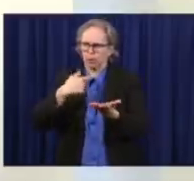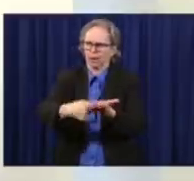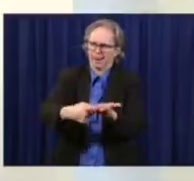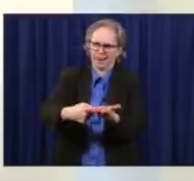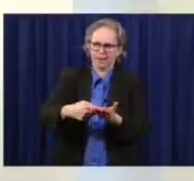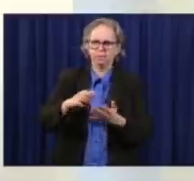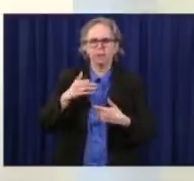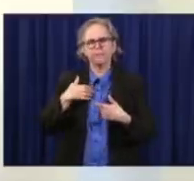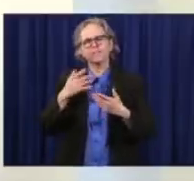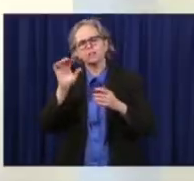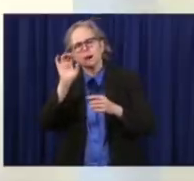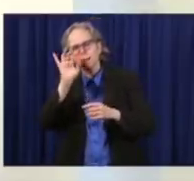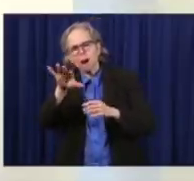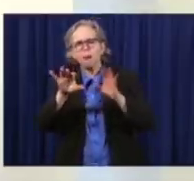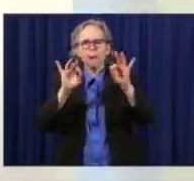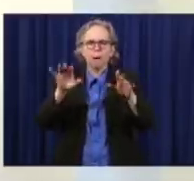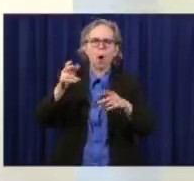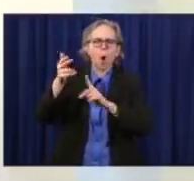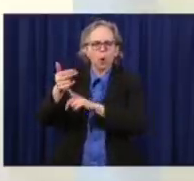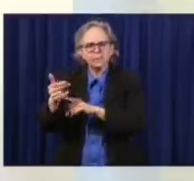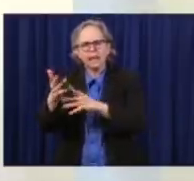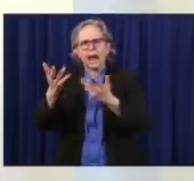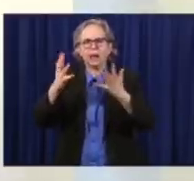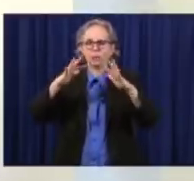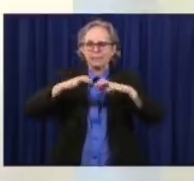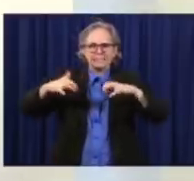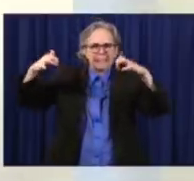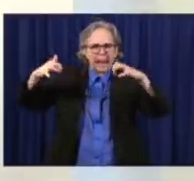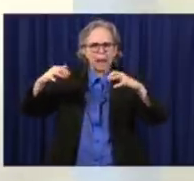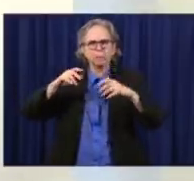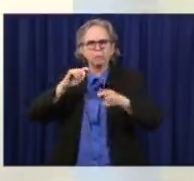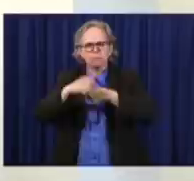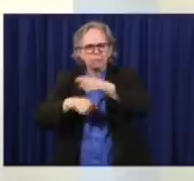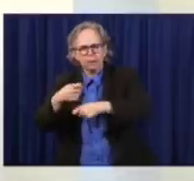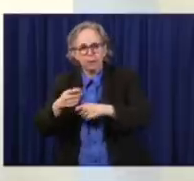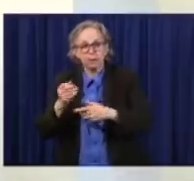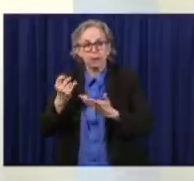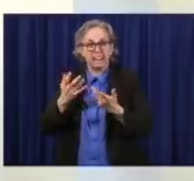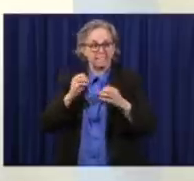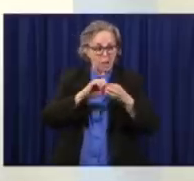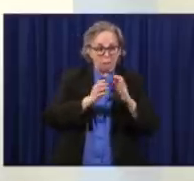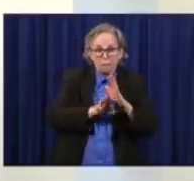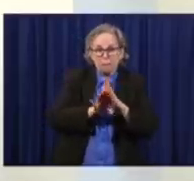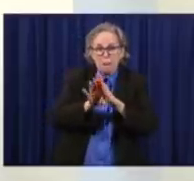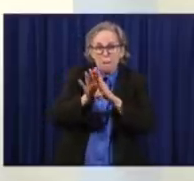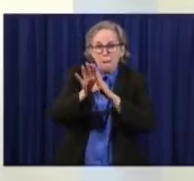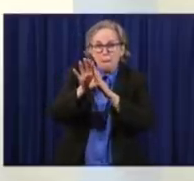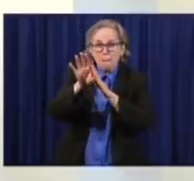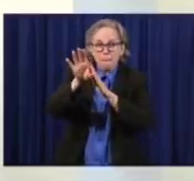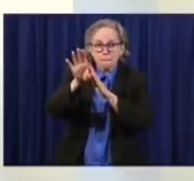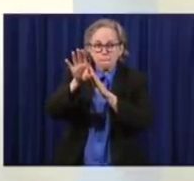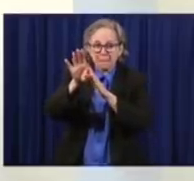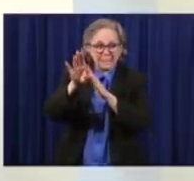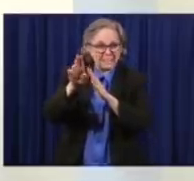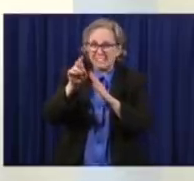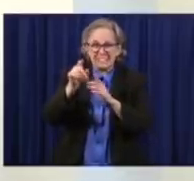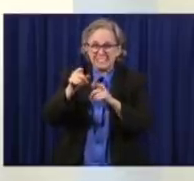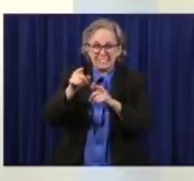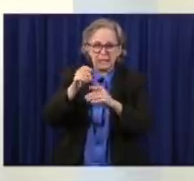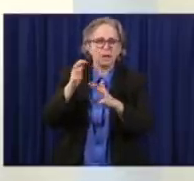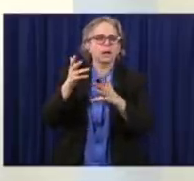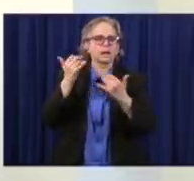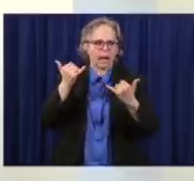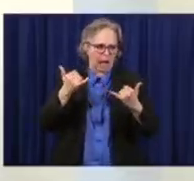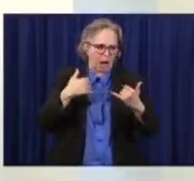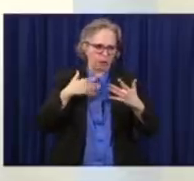places for people during a surge, but we're realizing around the world that there might be a need